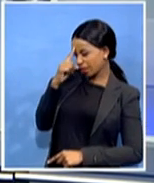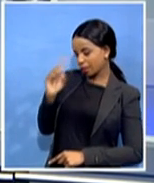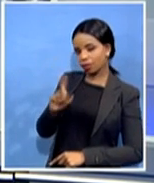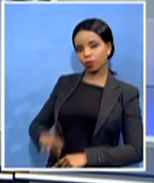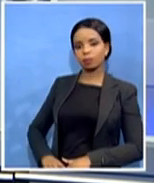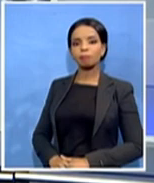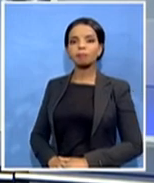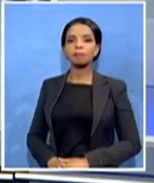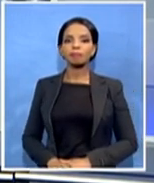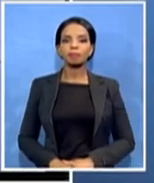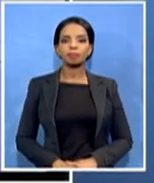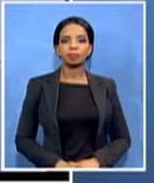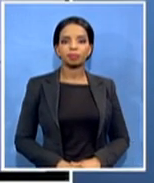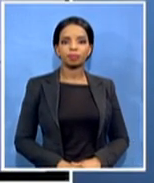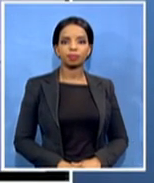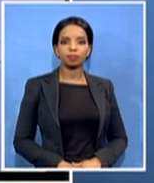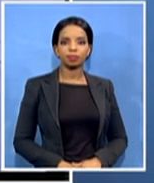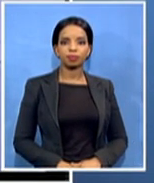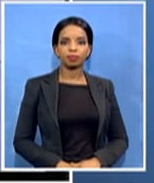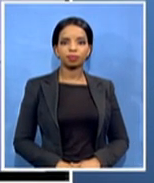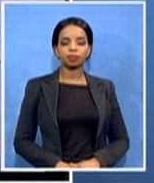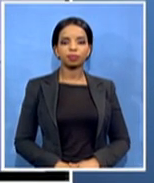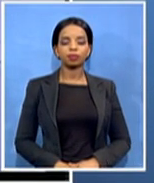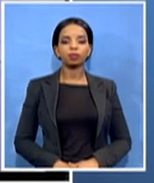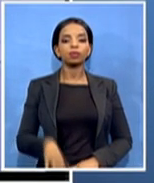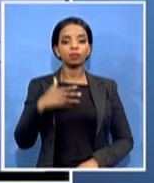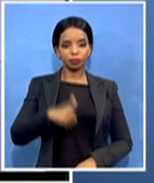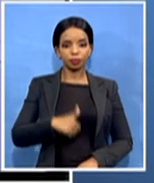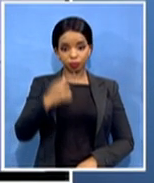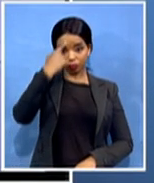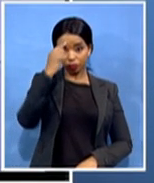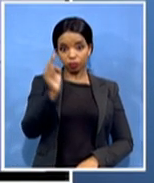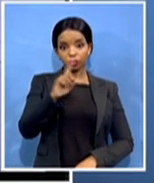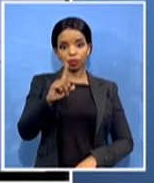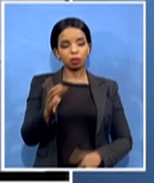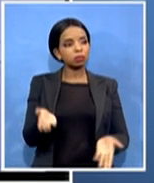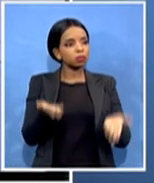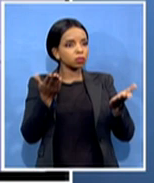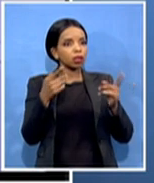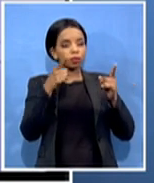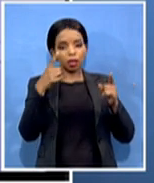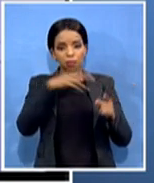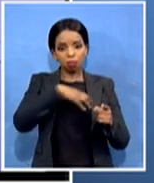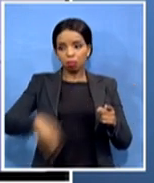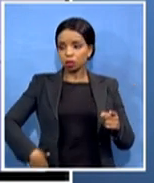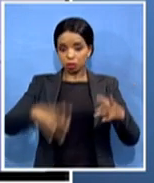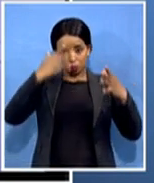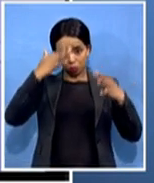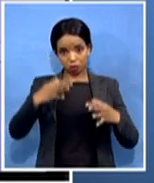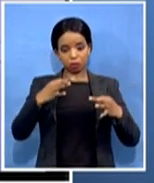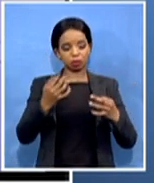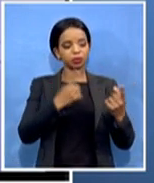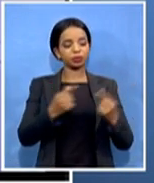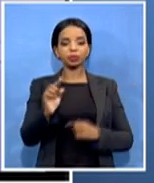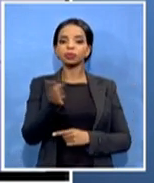Well, I think it is upon the president to decide what to do. But what the president has done is to first